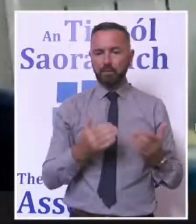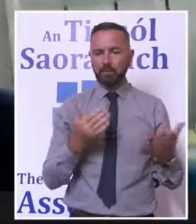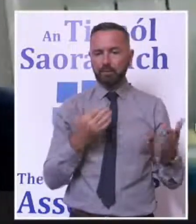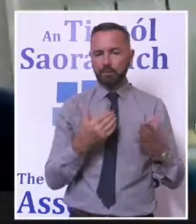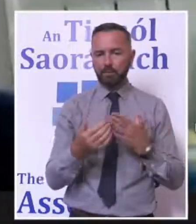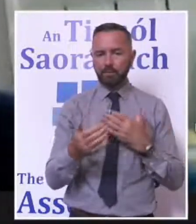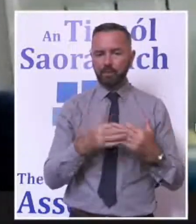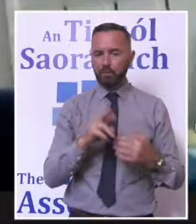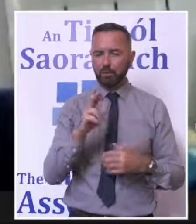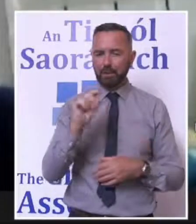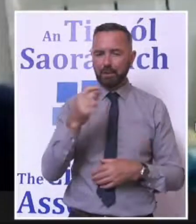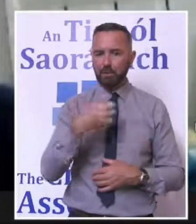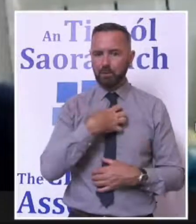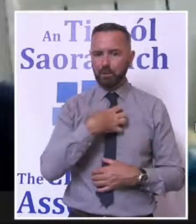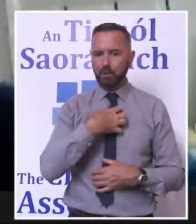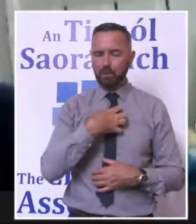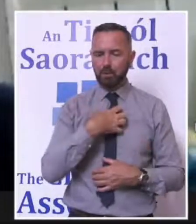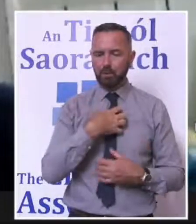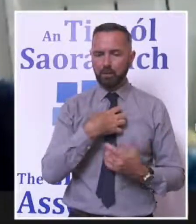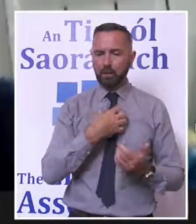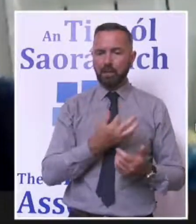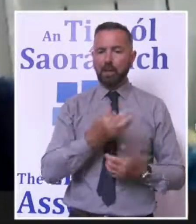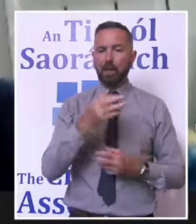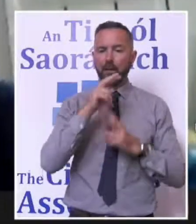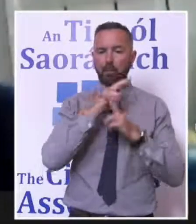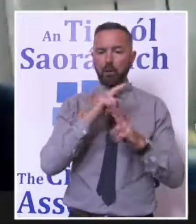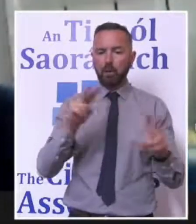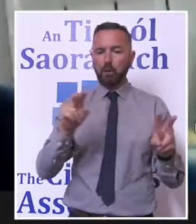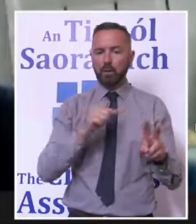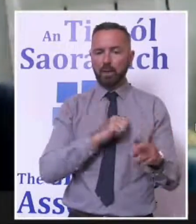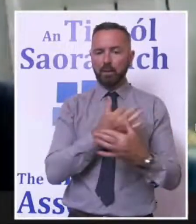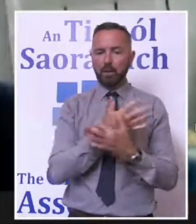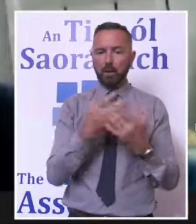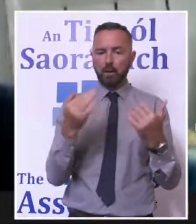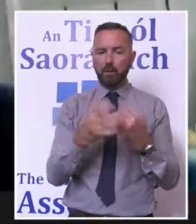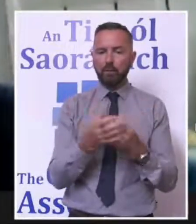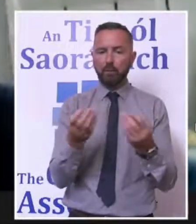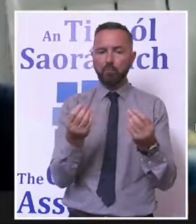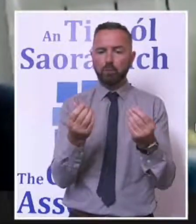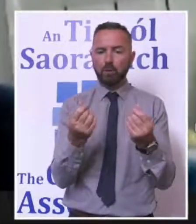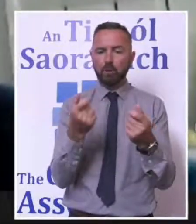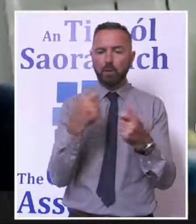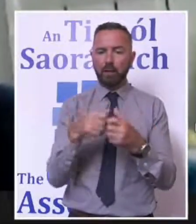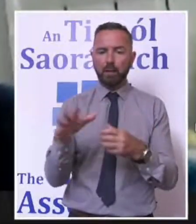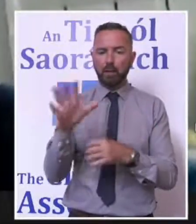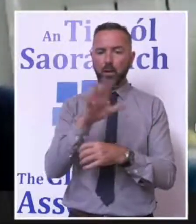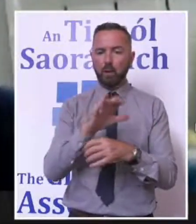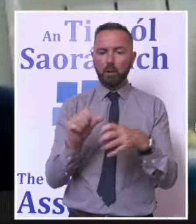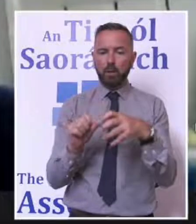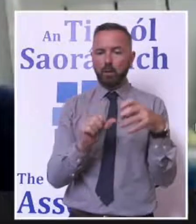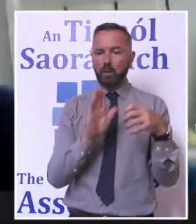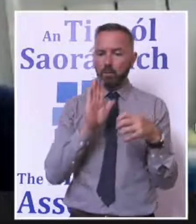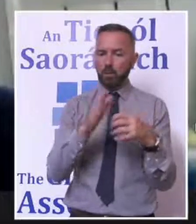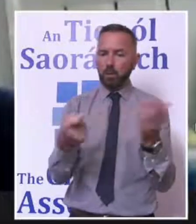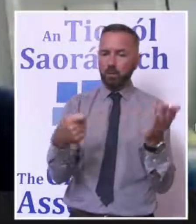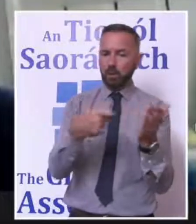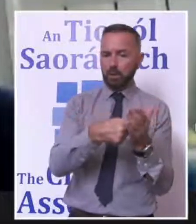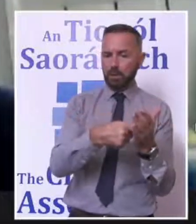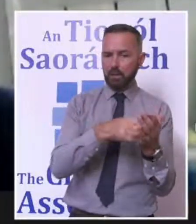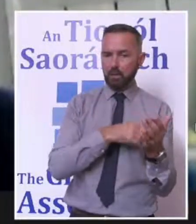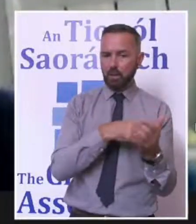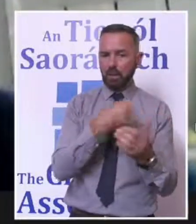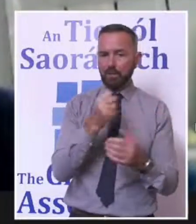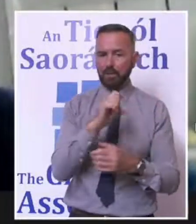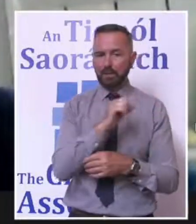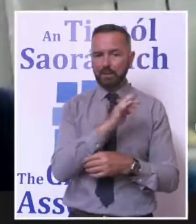It's shocking in a way. If we were to look at the amount of resources that local authorities have to put in to having staff